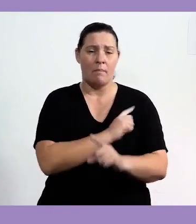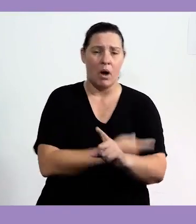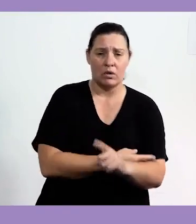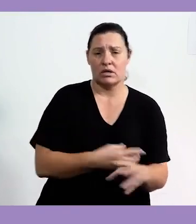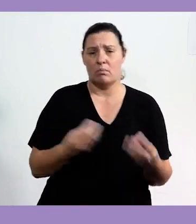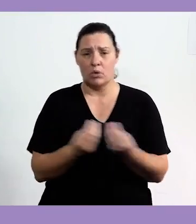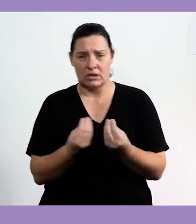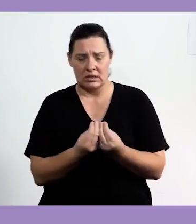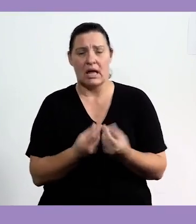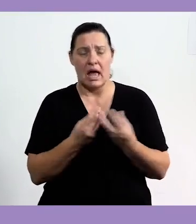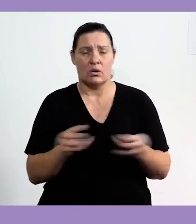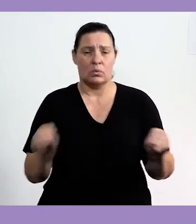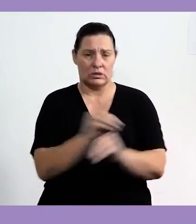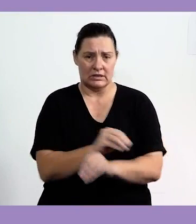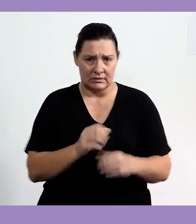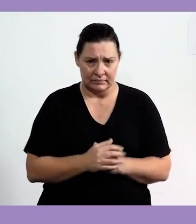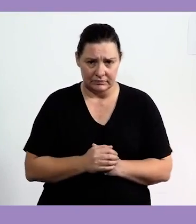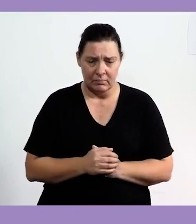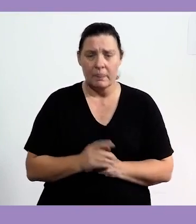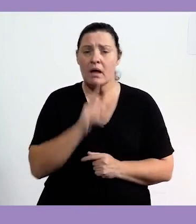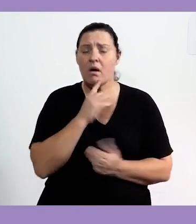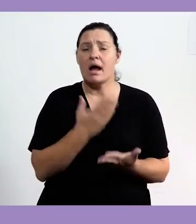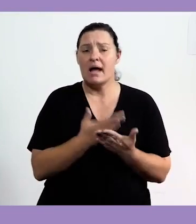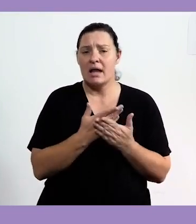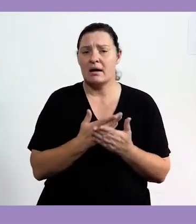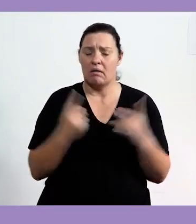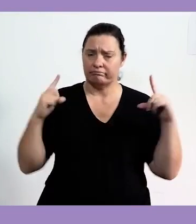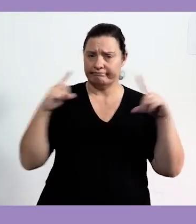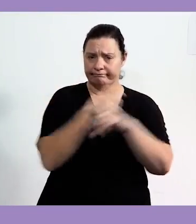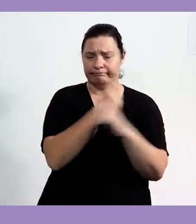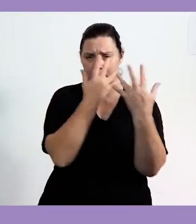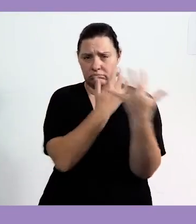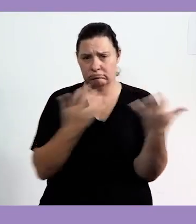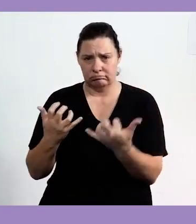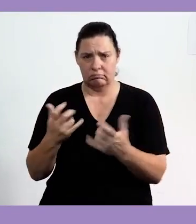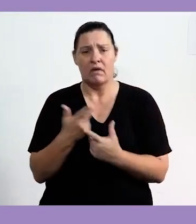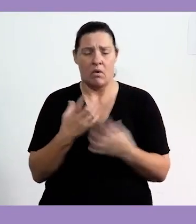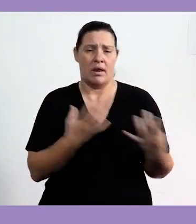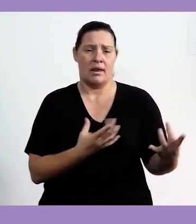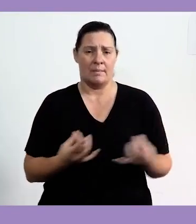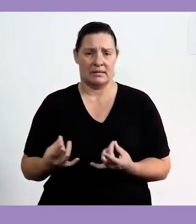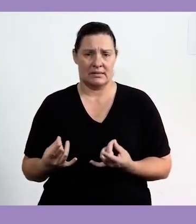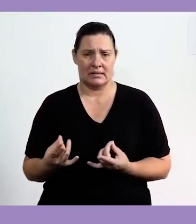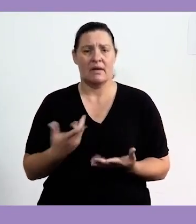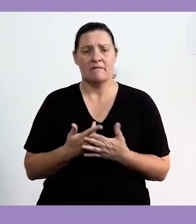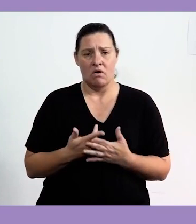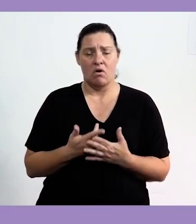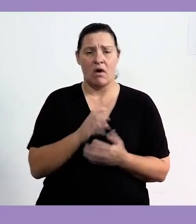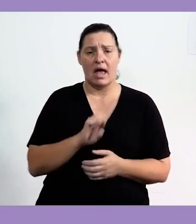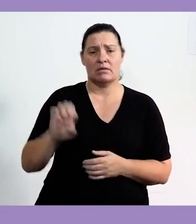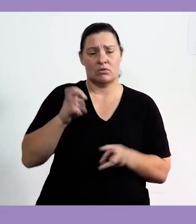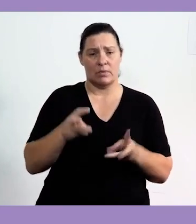powers, products, and quotients, perform complex calculations involving numbers